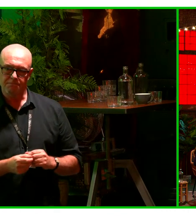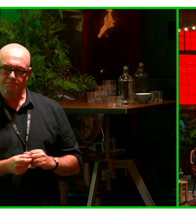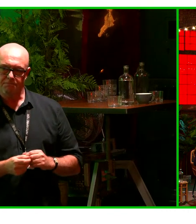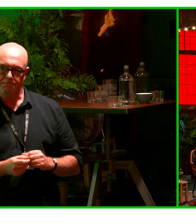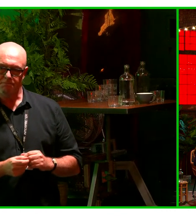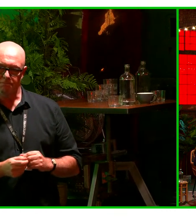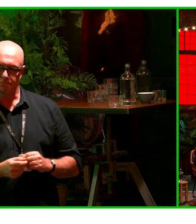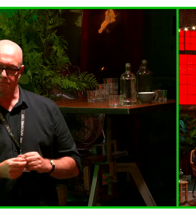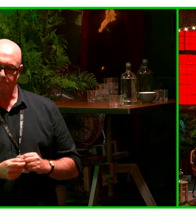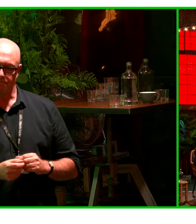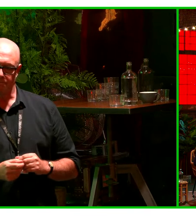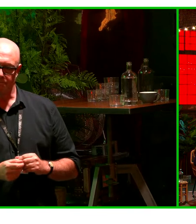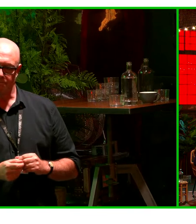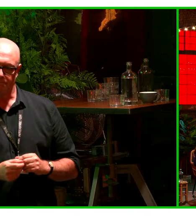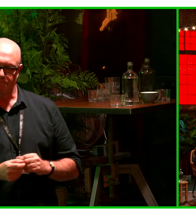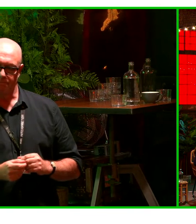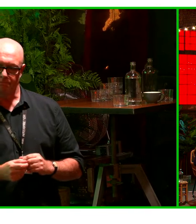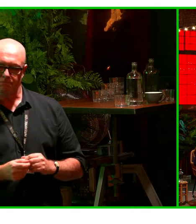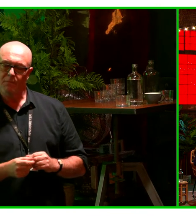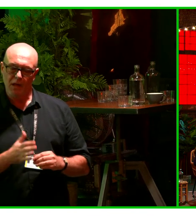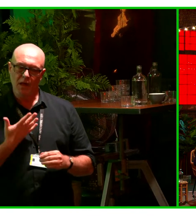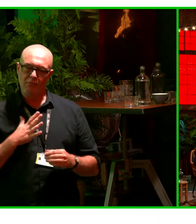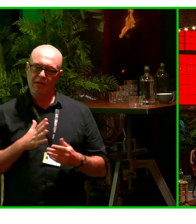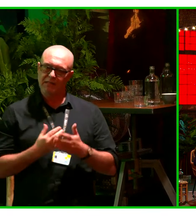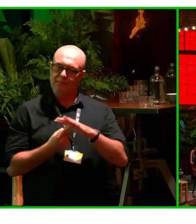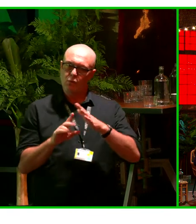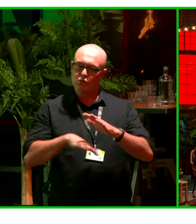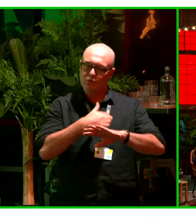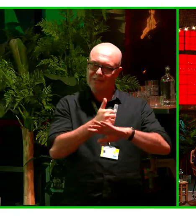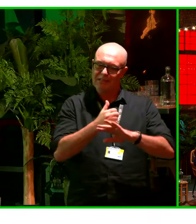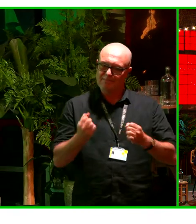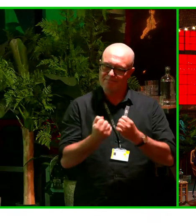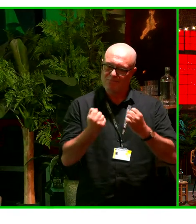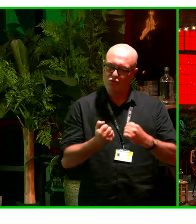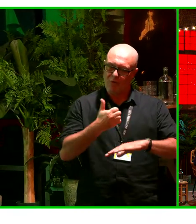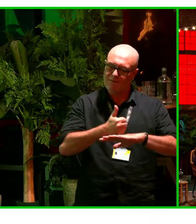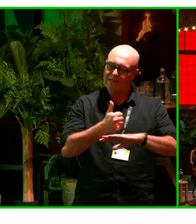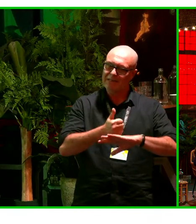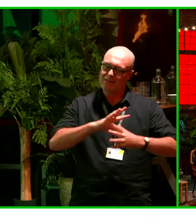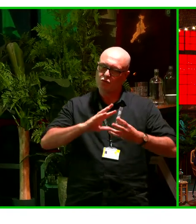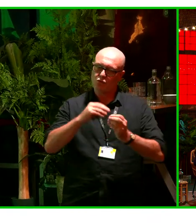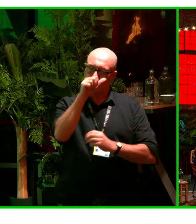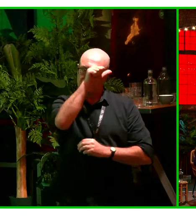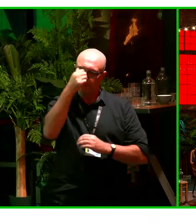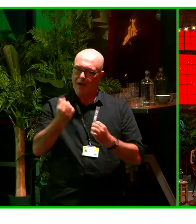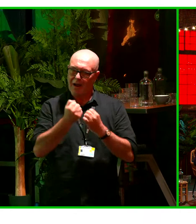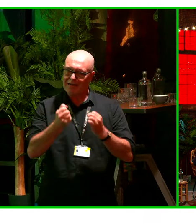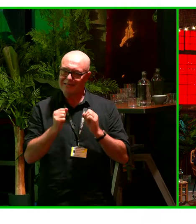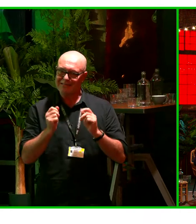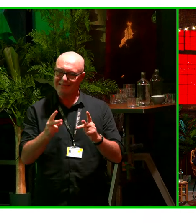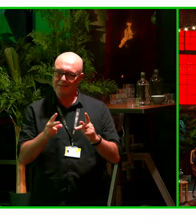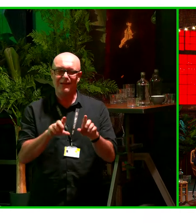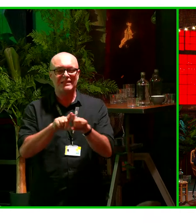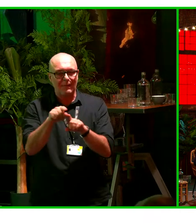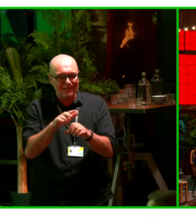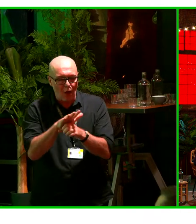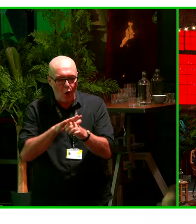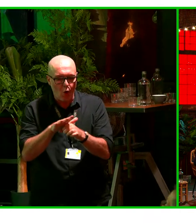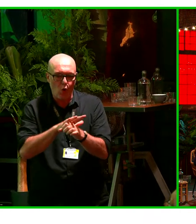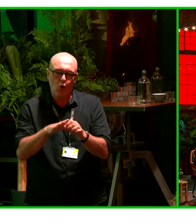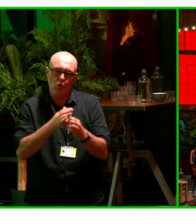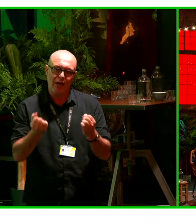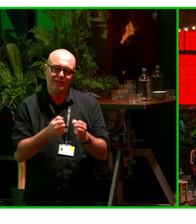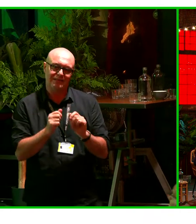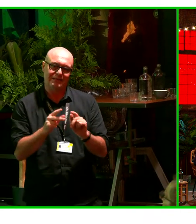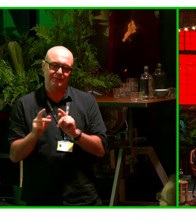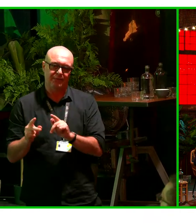can provide a really firm foundation for developing smart energy systems, and particularly smart local energy systems. I